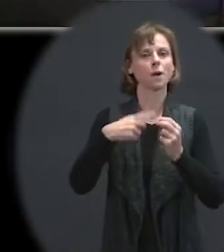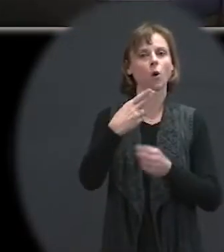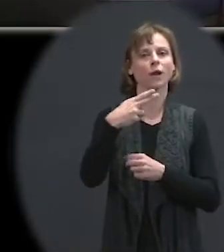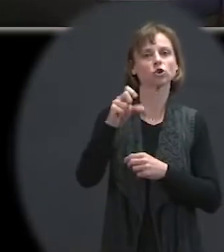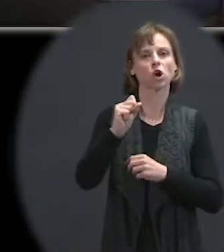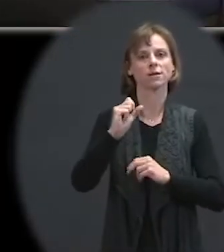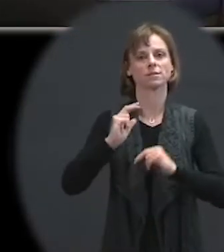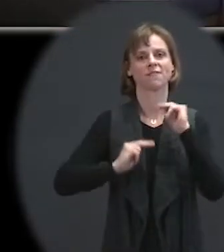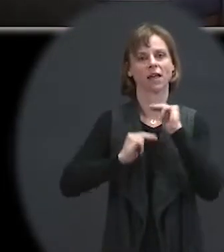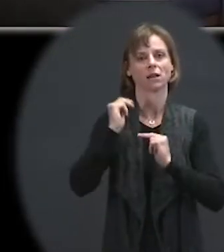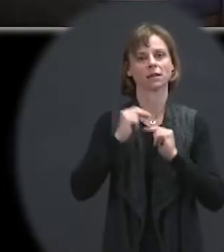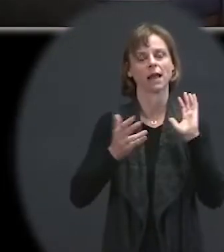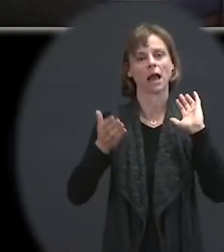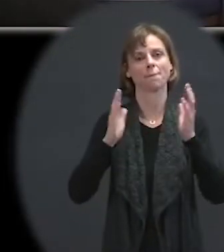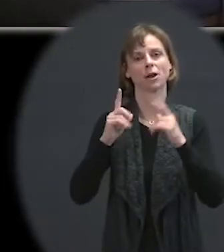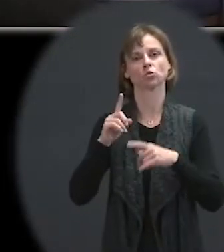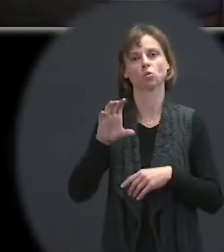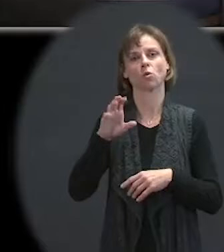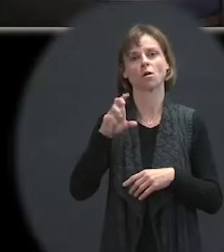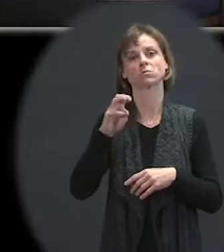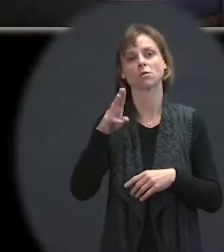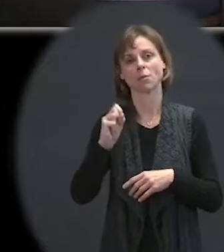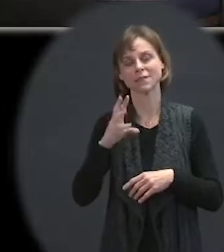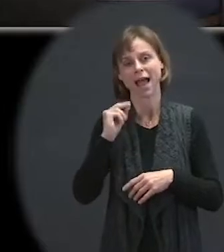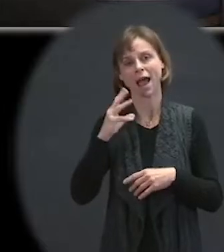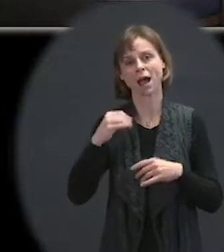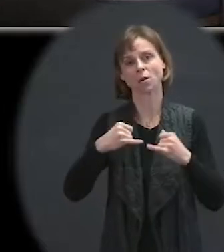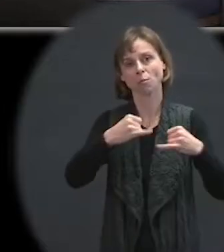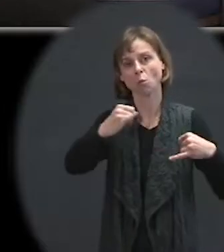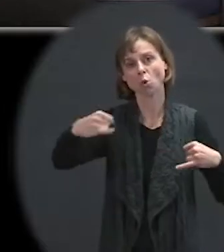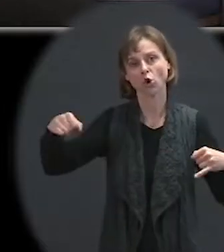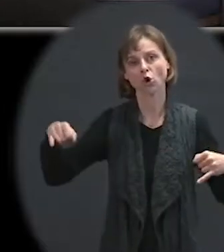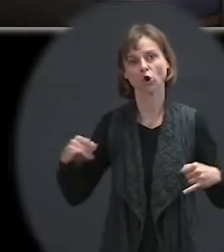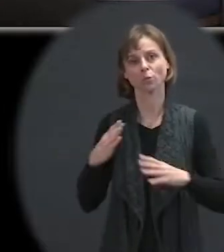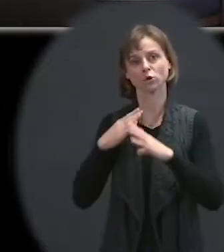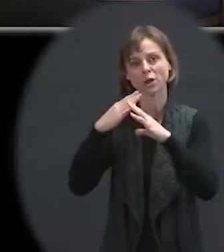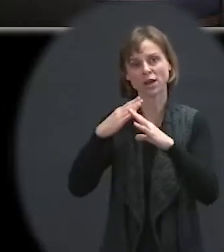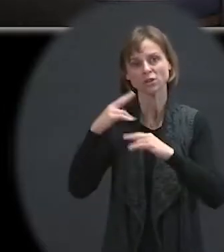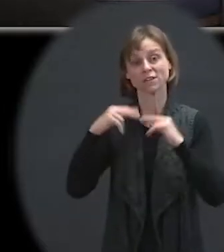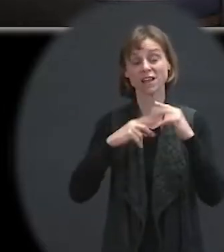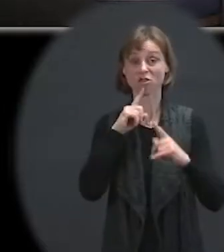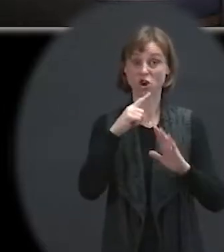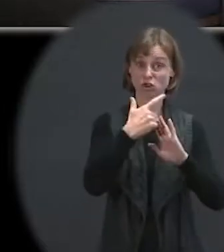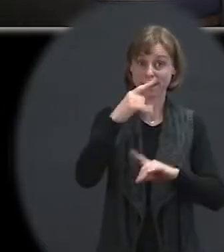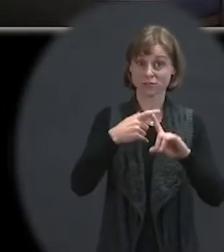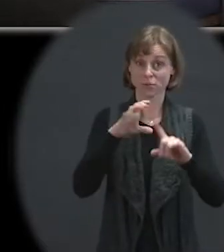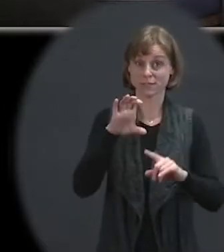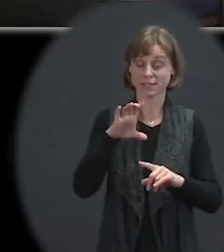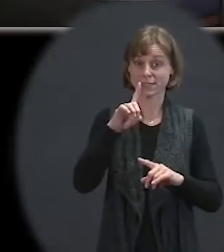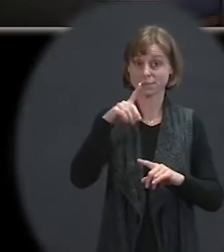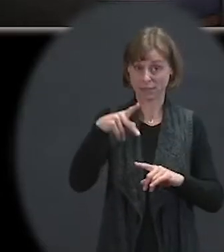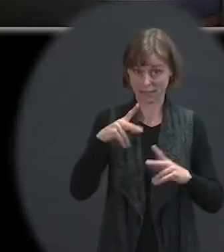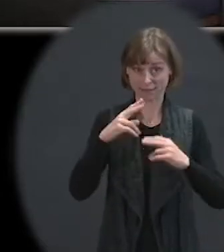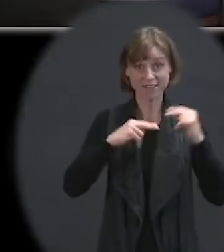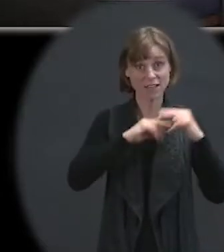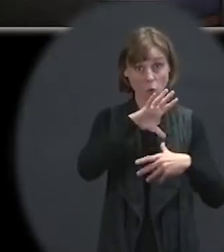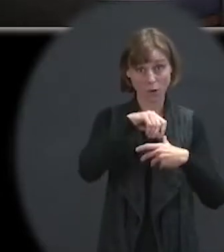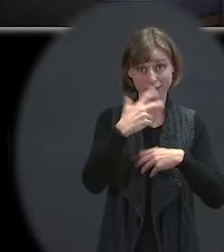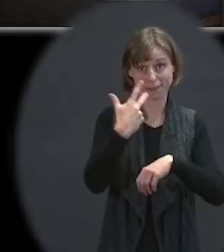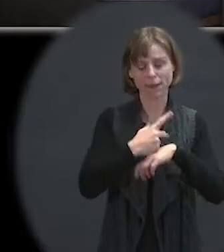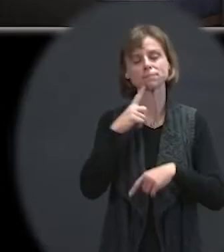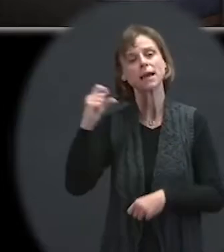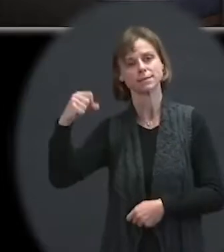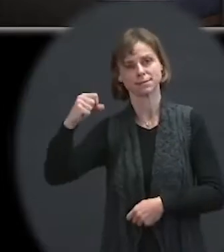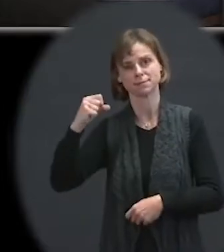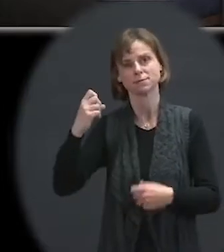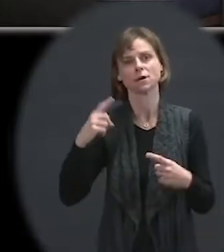facility versus Customs and Border Protection facilities. There's a law that says you're supposed to get kids out of those facilities. Yes. But data we obtained said